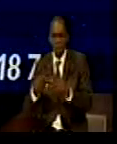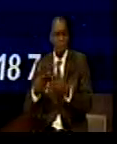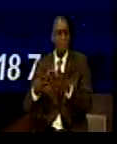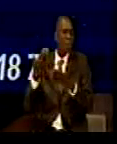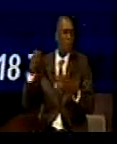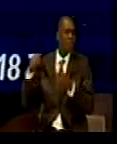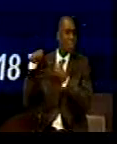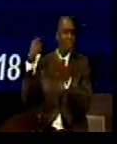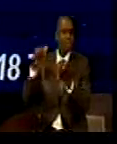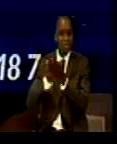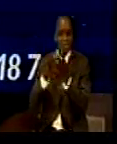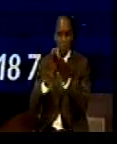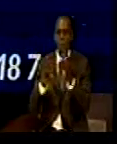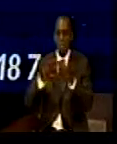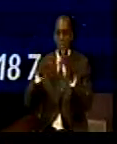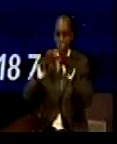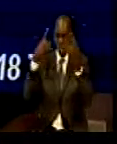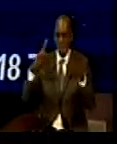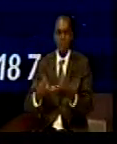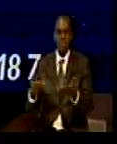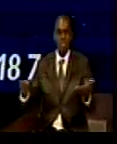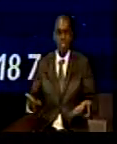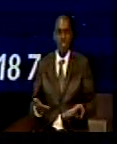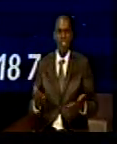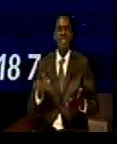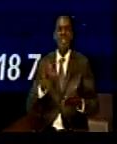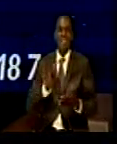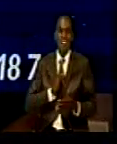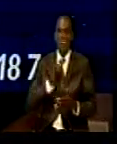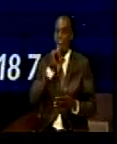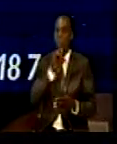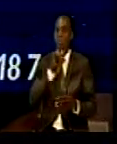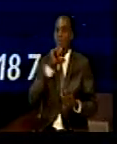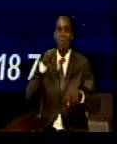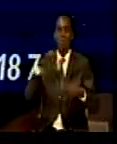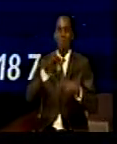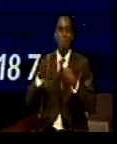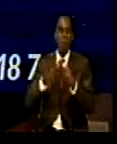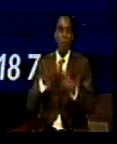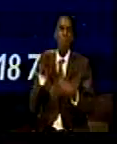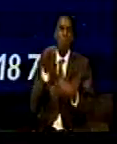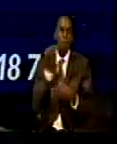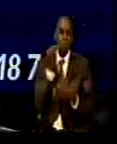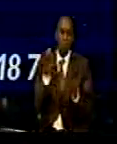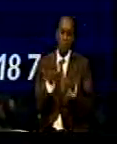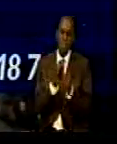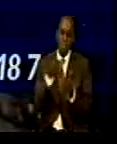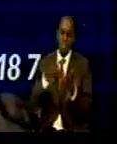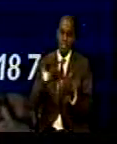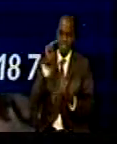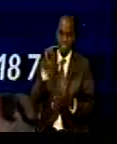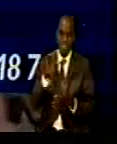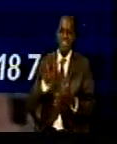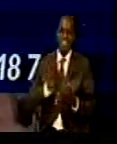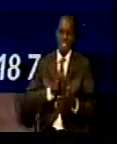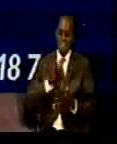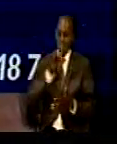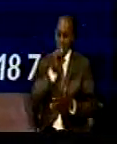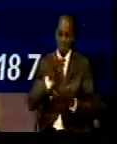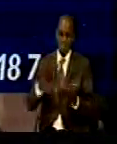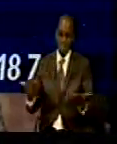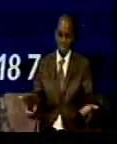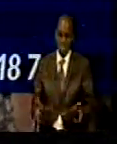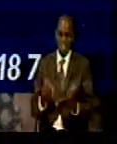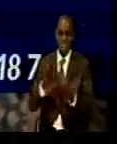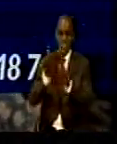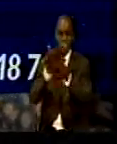here. And I'm not going to my house with this testimony. I am standing right here, right now.